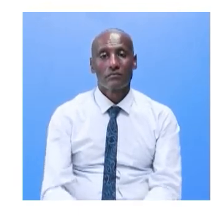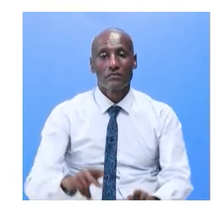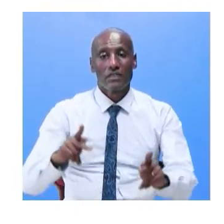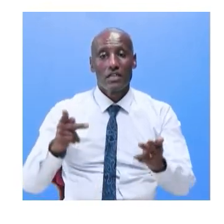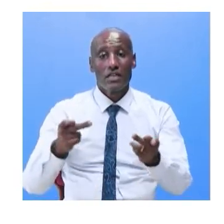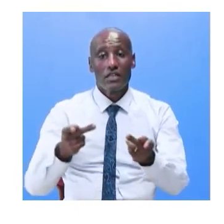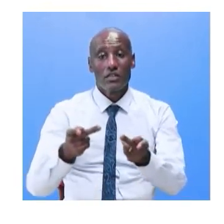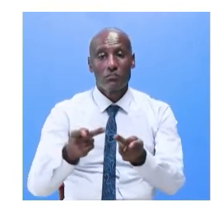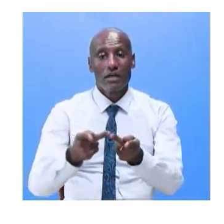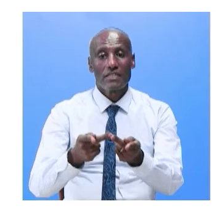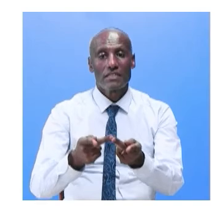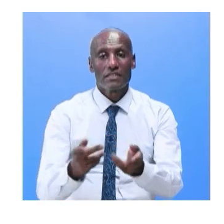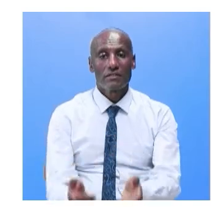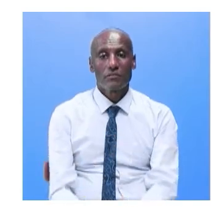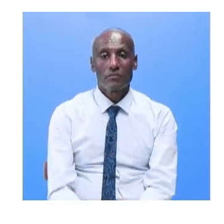spaces